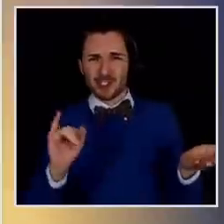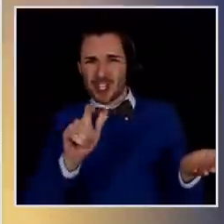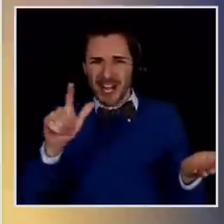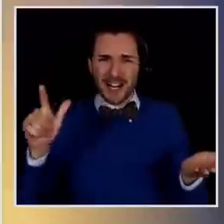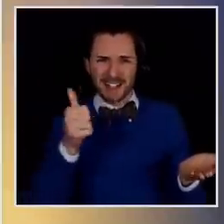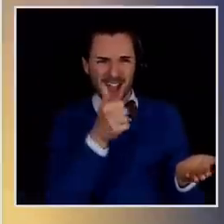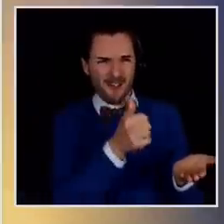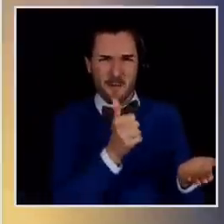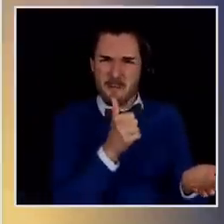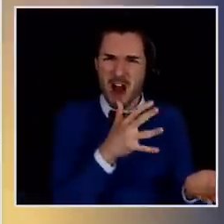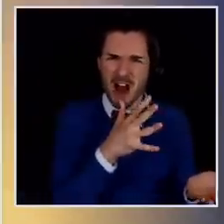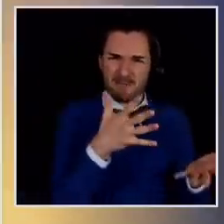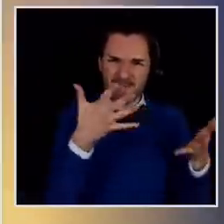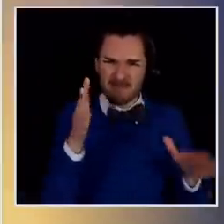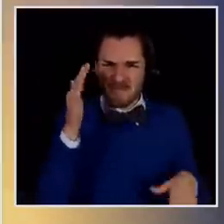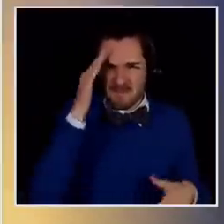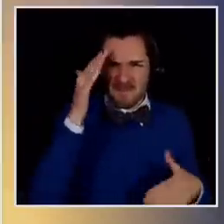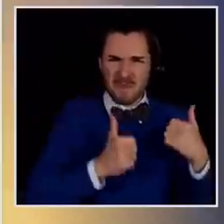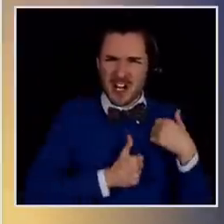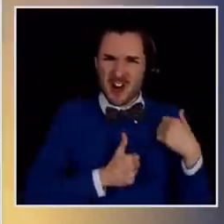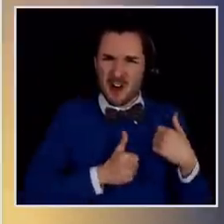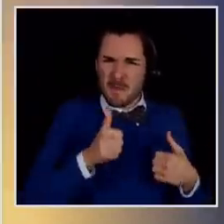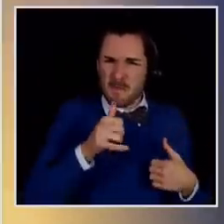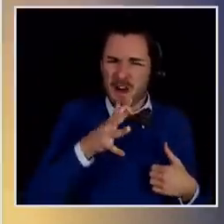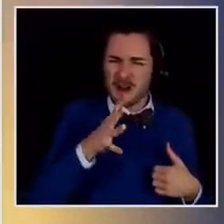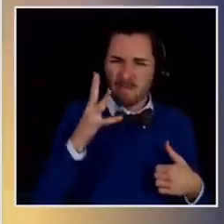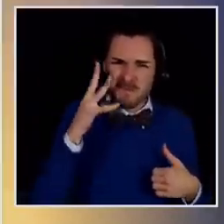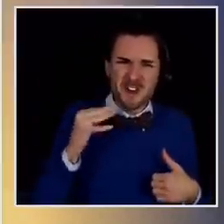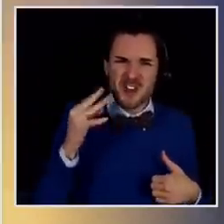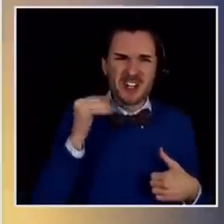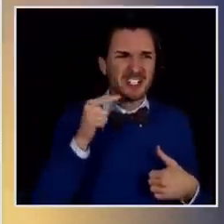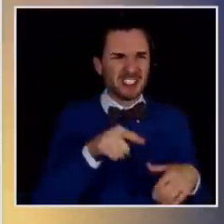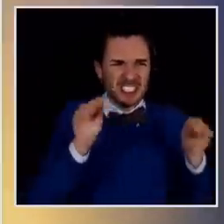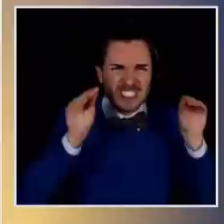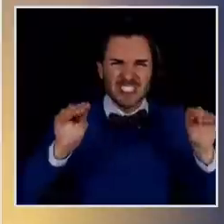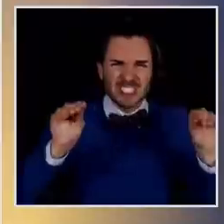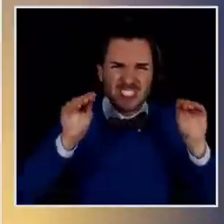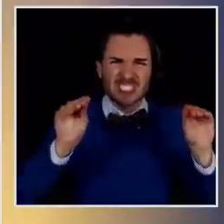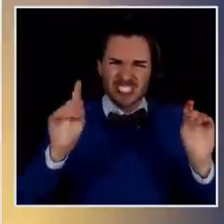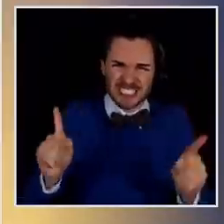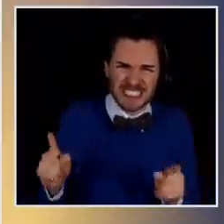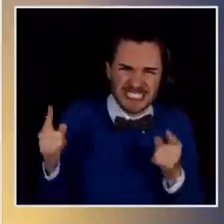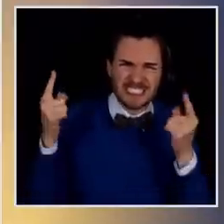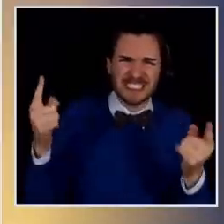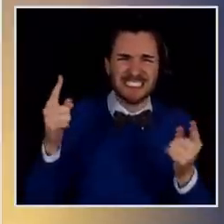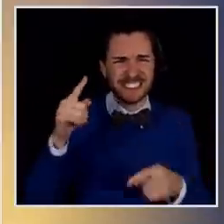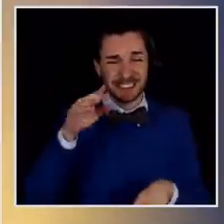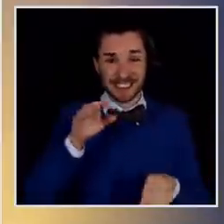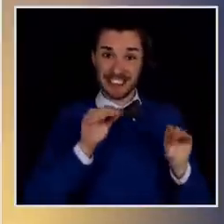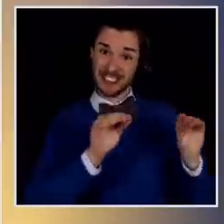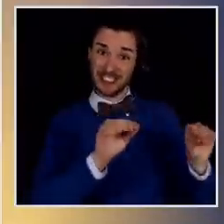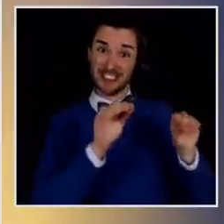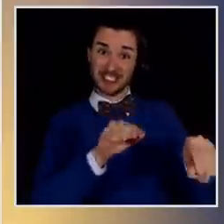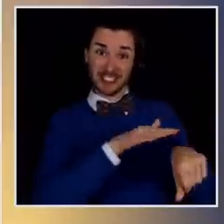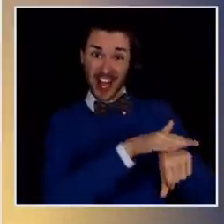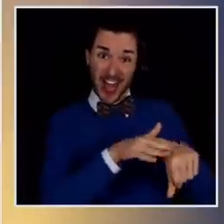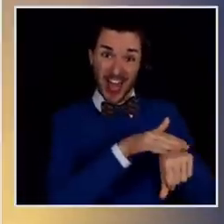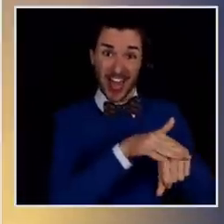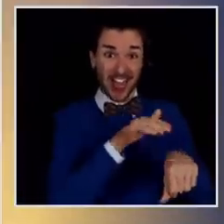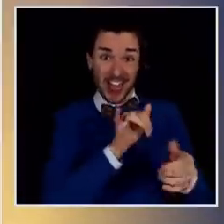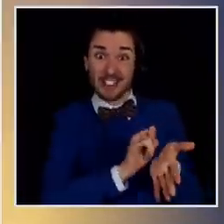educator. And she has dedicated her life to education. But teaching isn't just what she does, it's who she